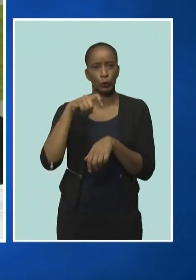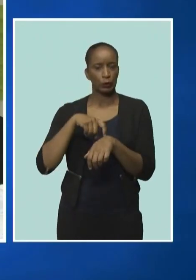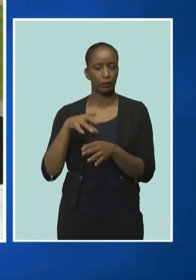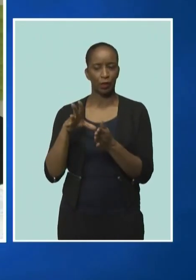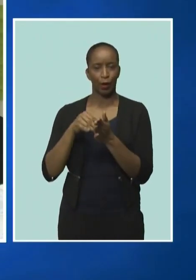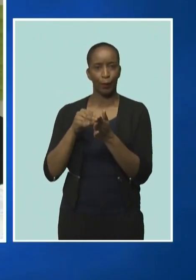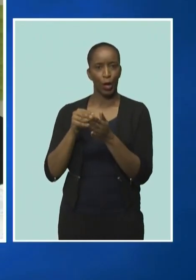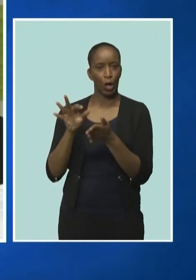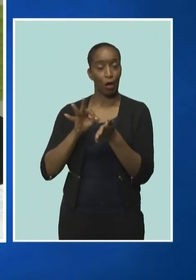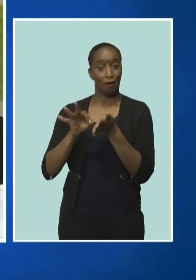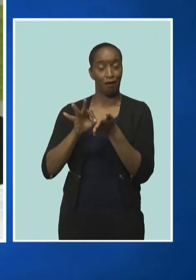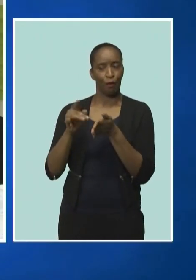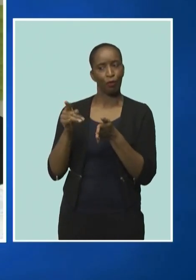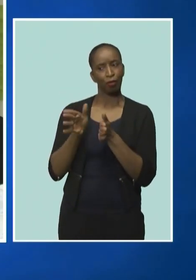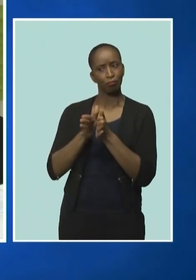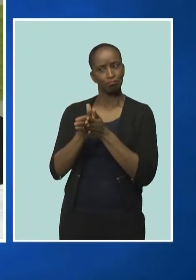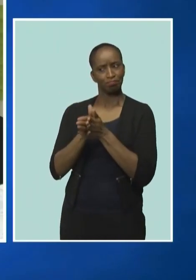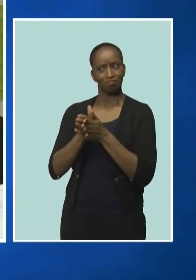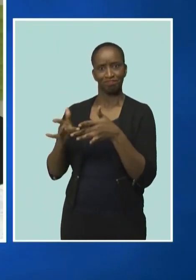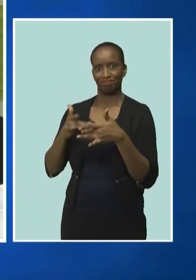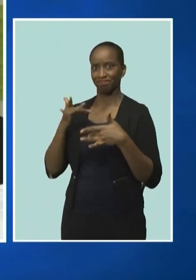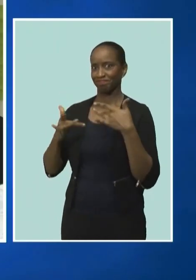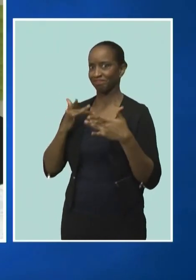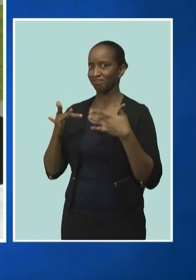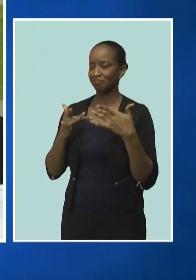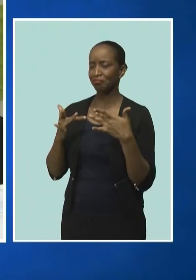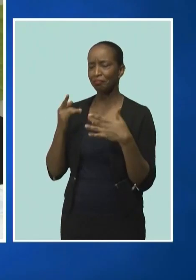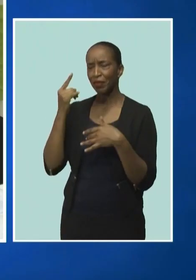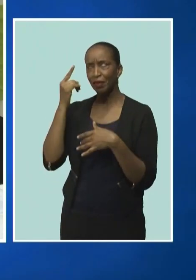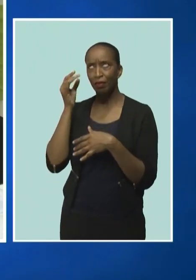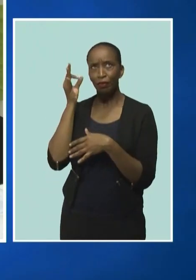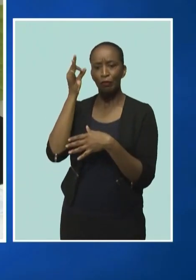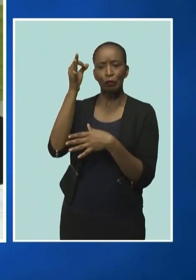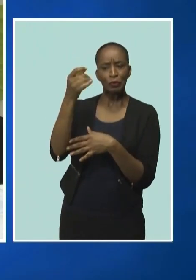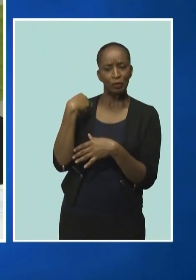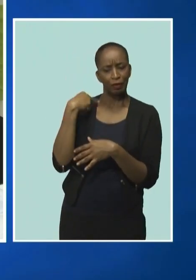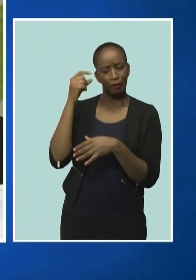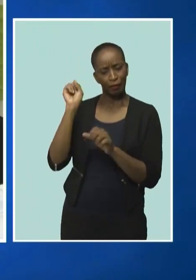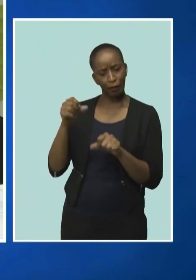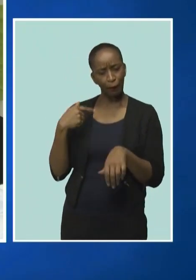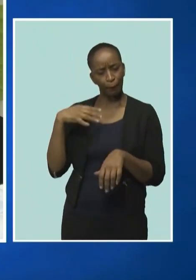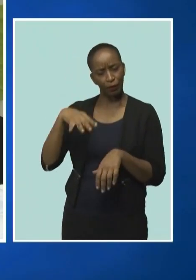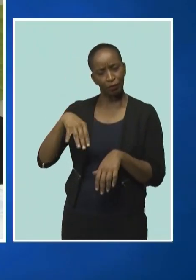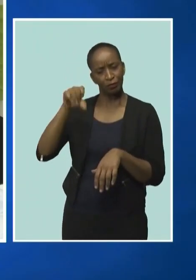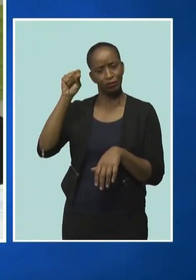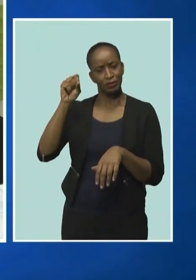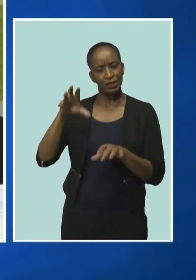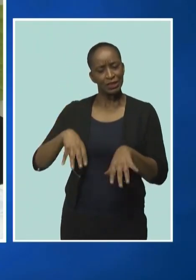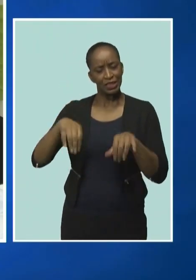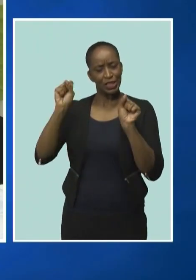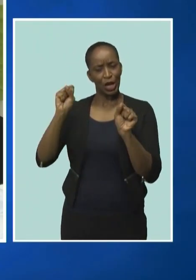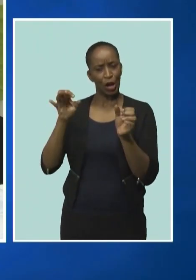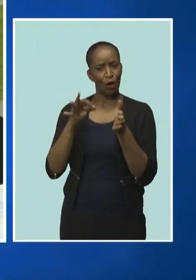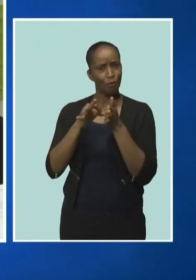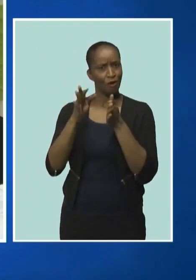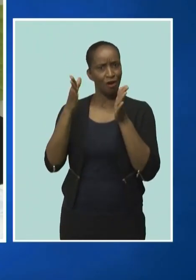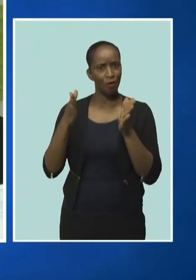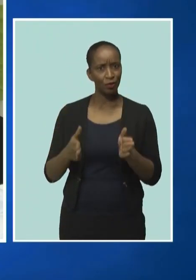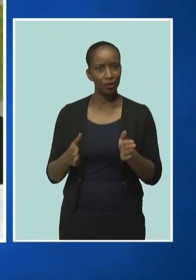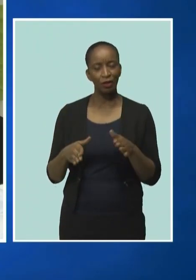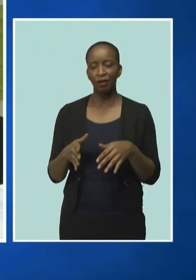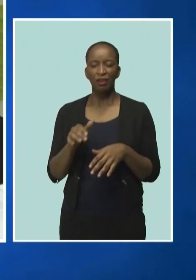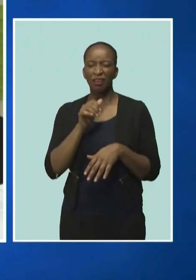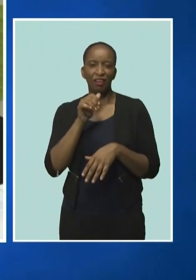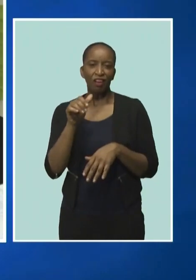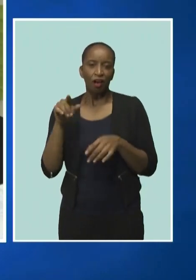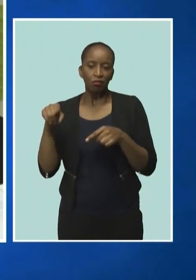are excited by the prospect of the future in this profession and not just the traditional roles that we've seen over